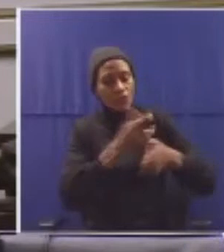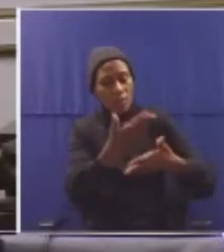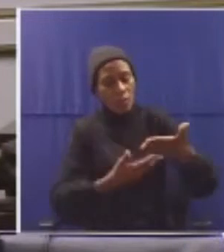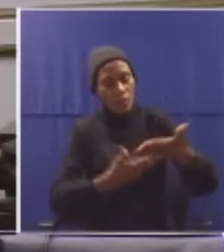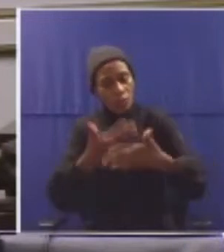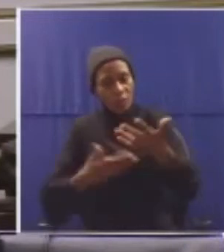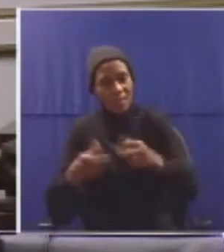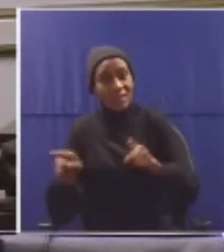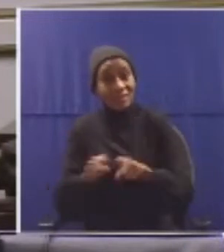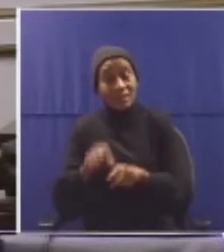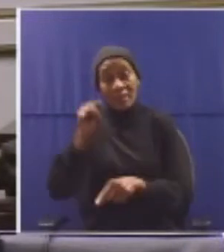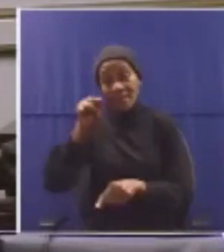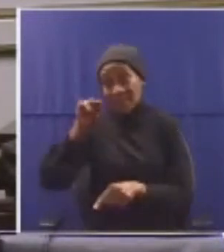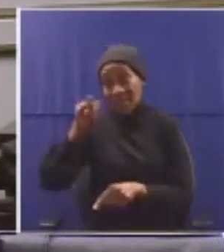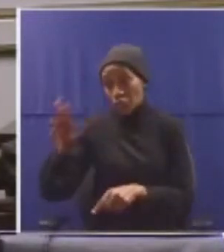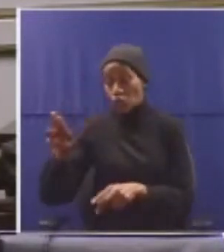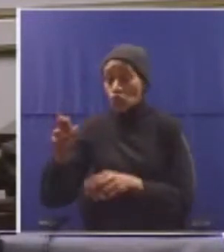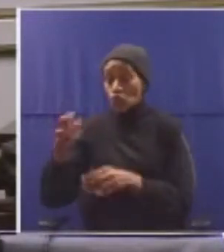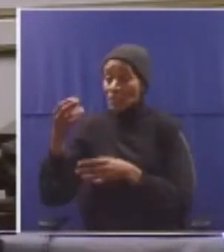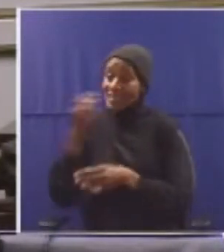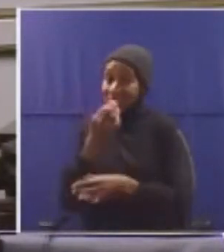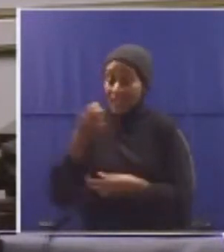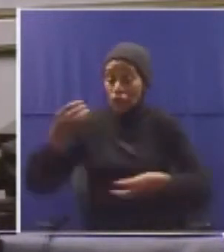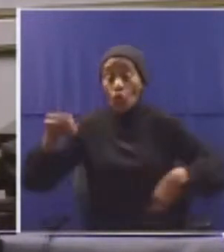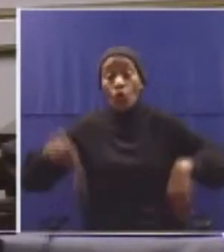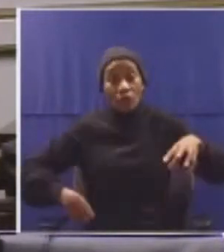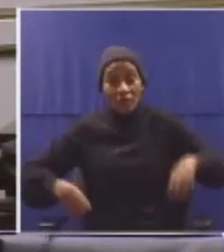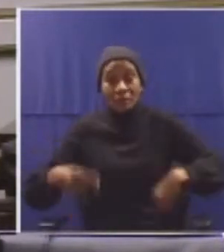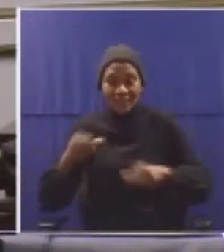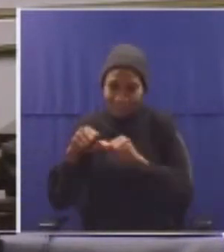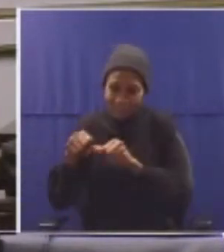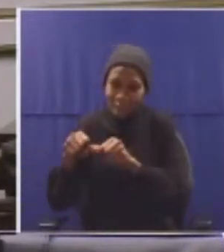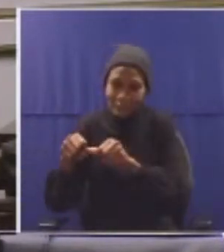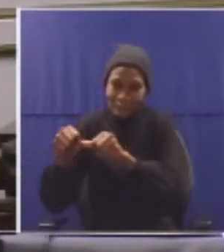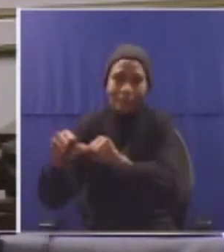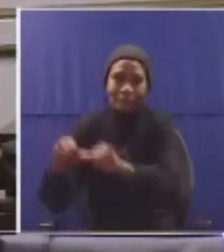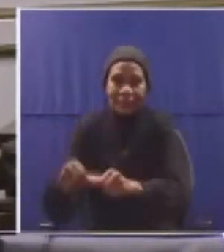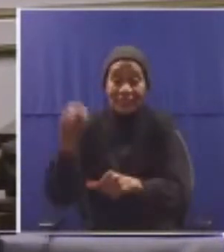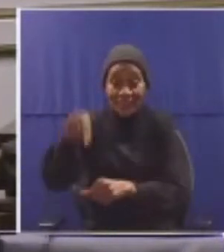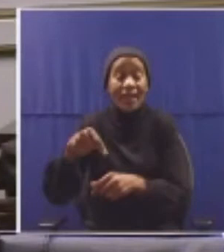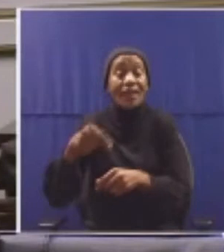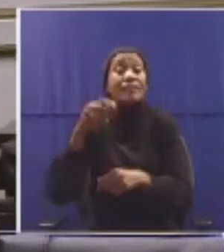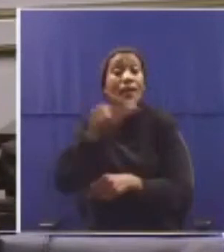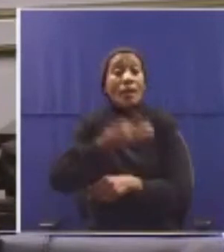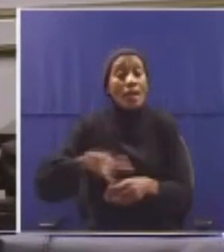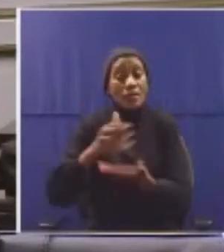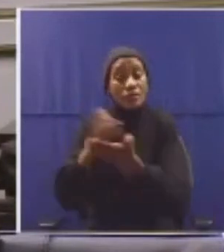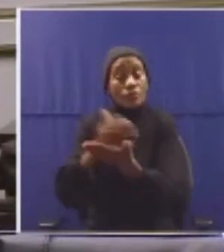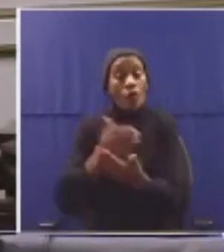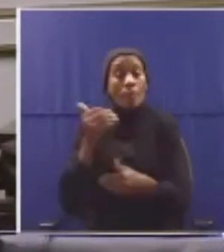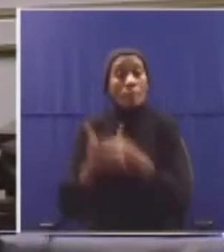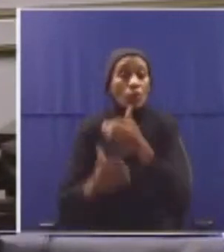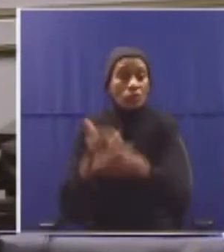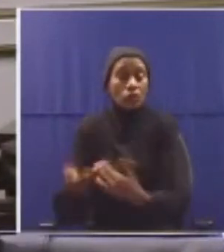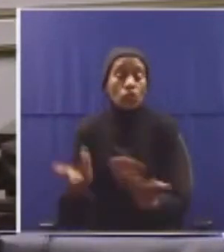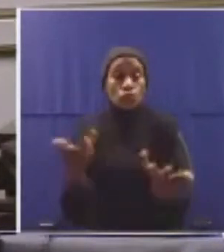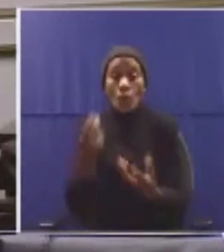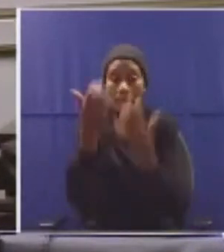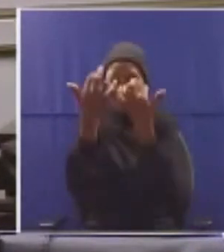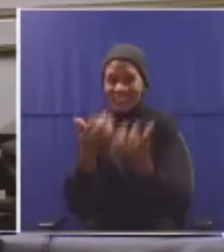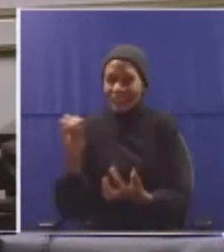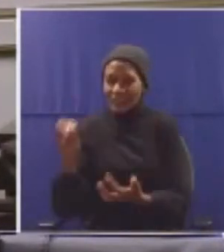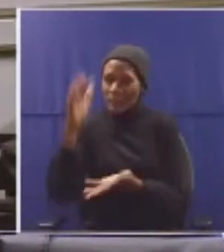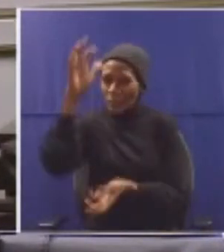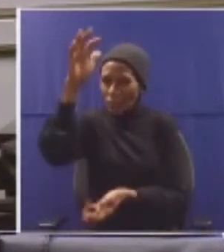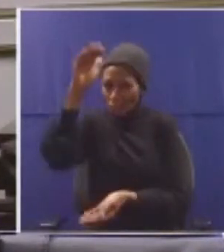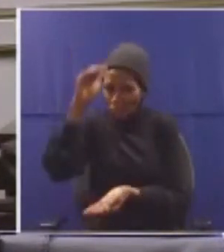Special Investigating Unit? Corruption clearly threatens the land reform process and reduces the amount of funds available